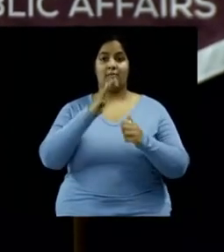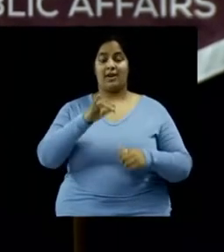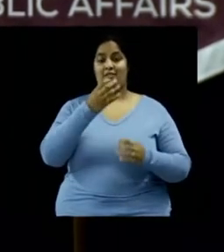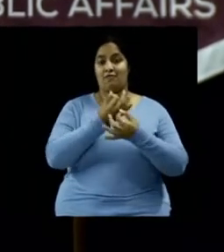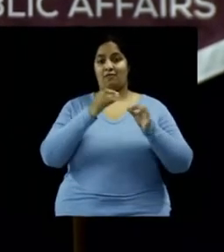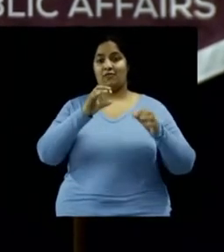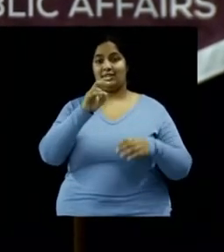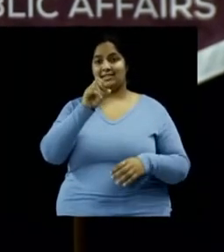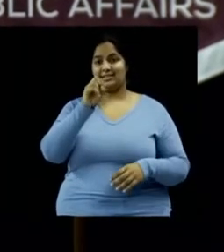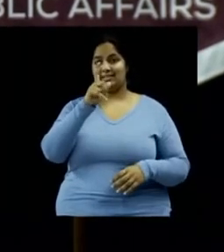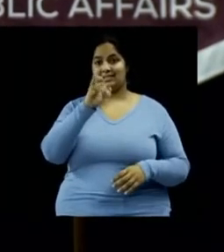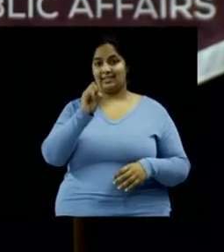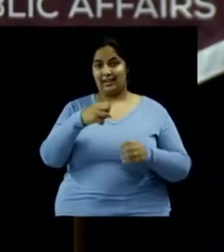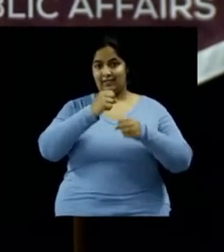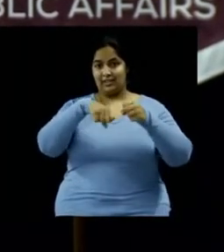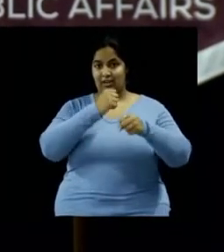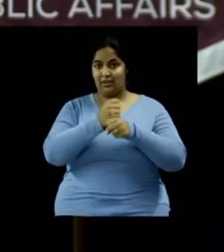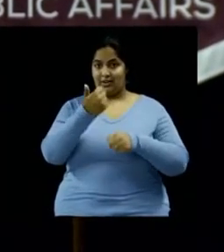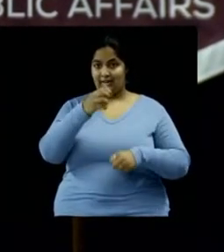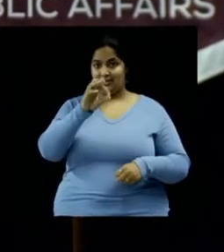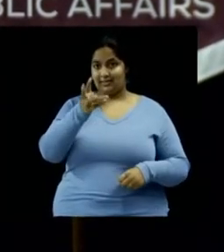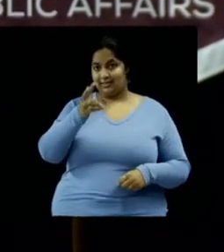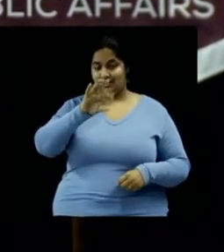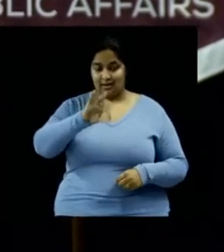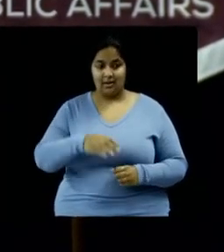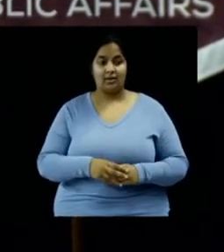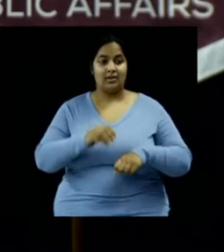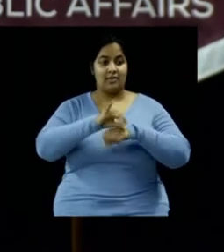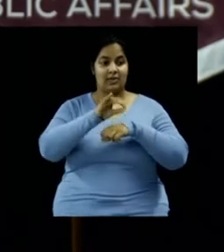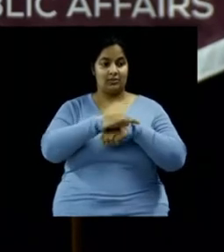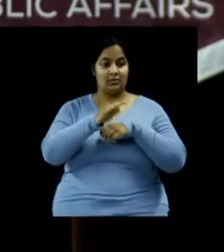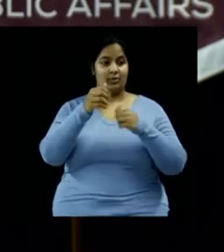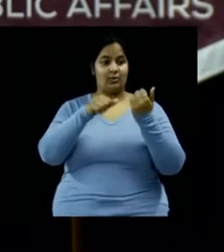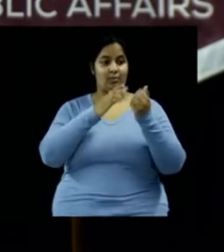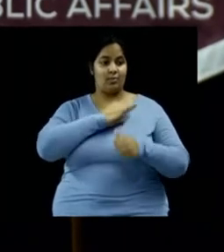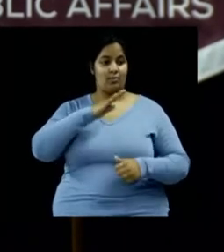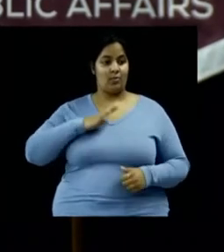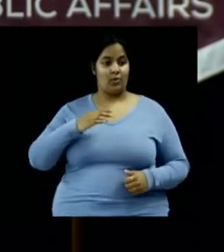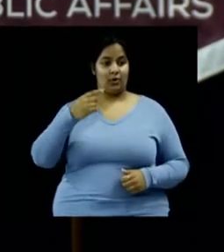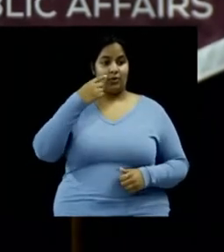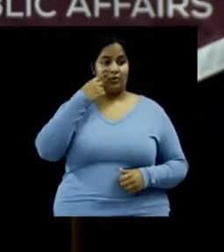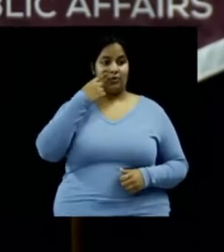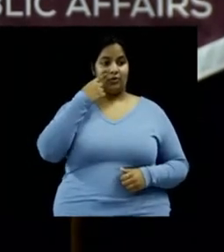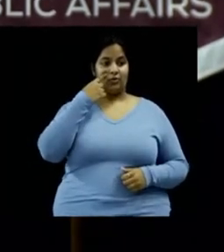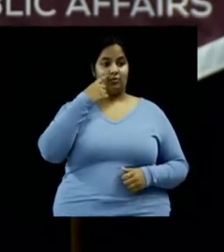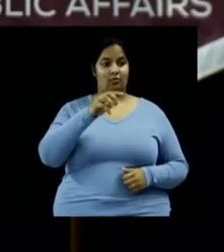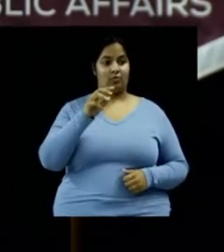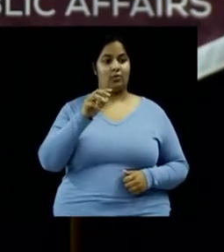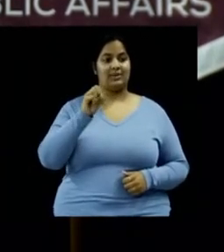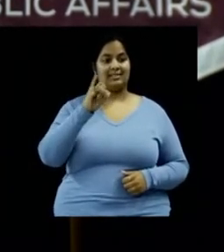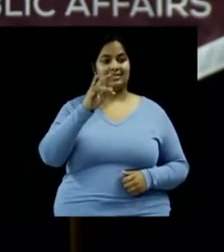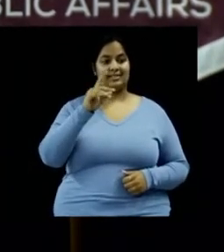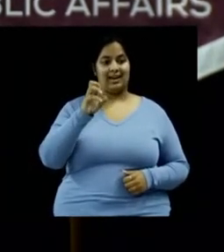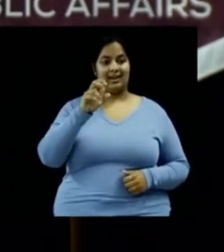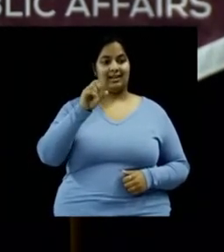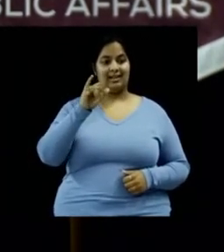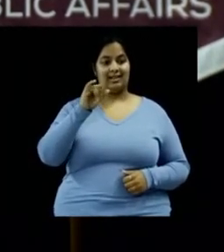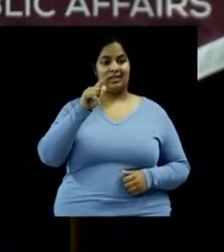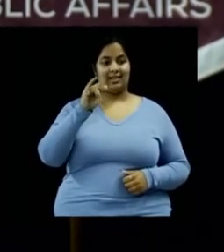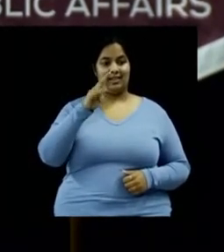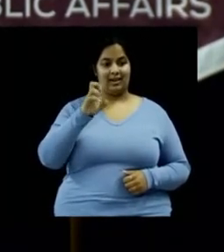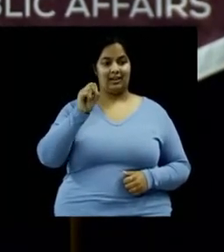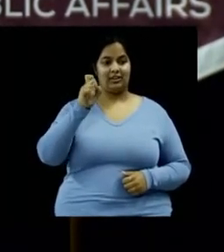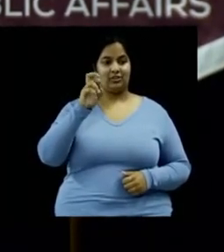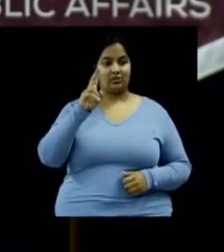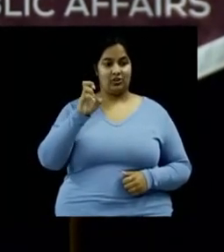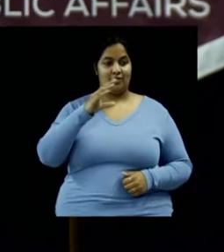in 1869, an advisory board member for the Southland Serve, and a member of the Phi National Football